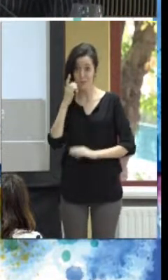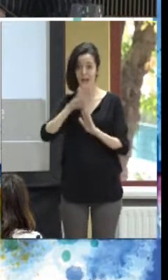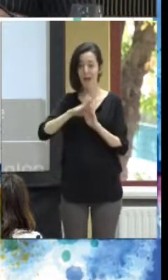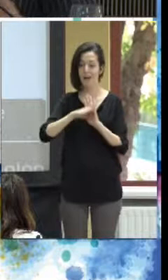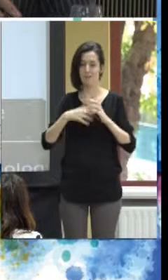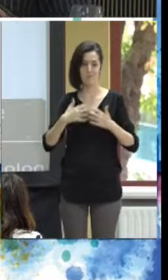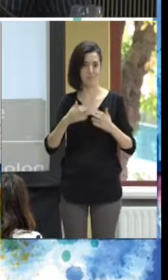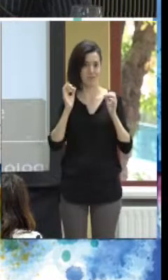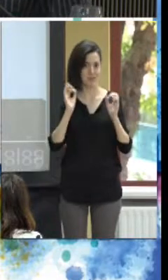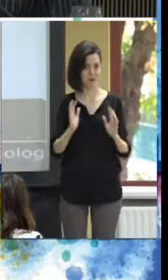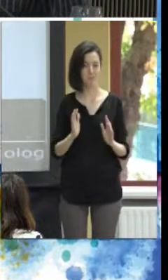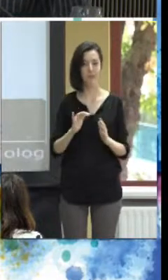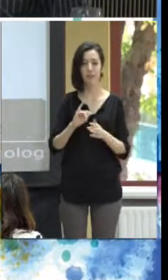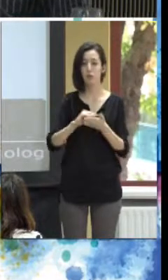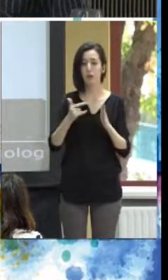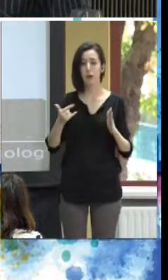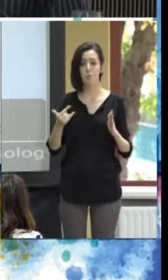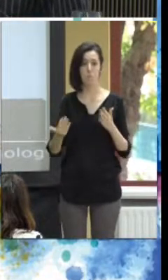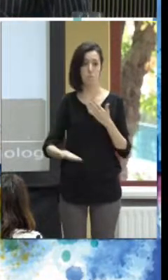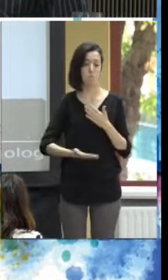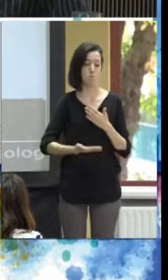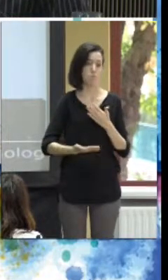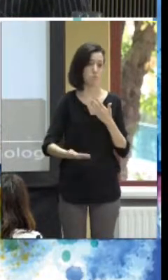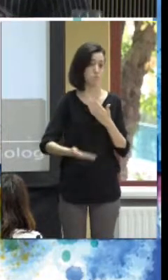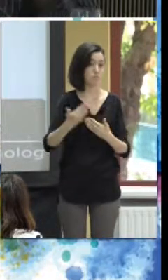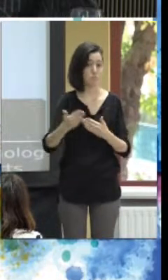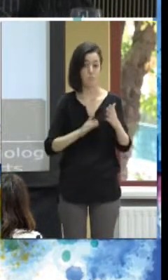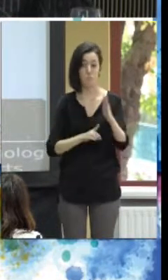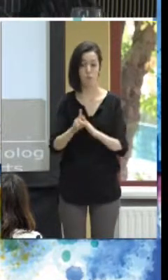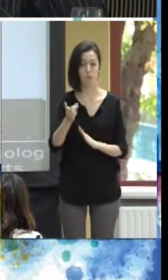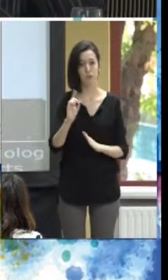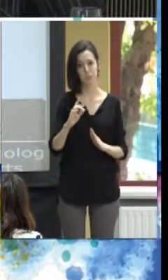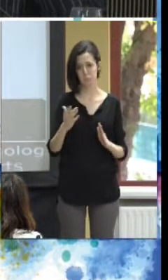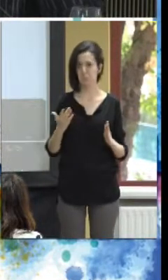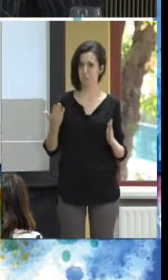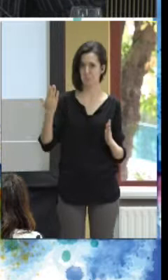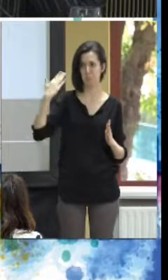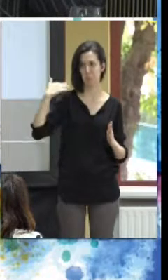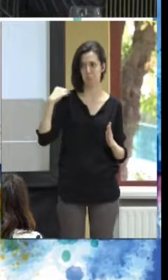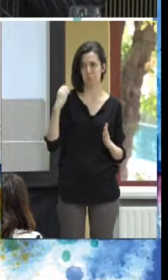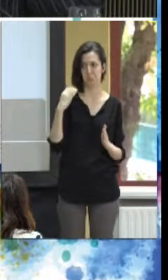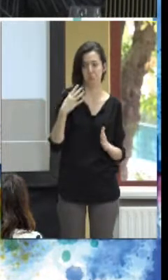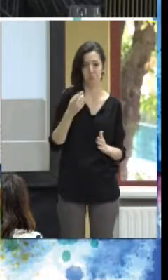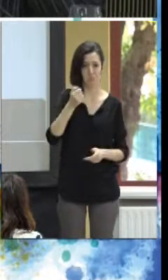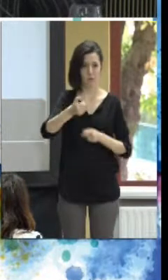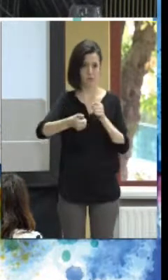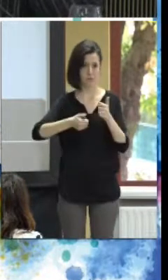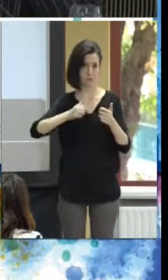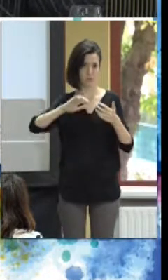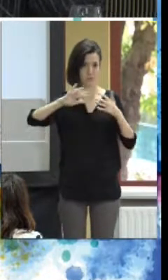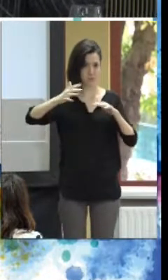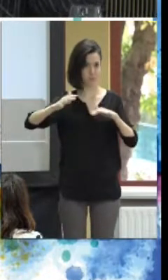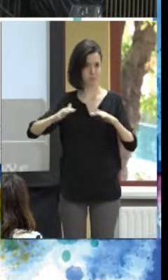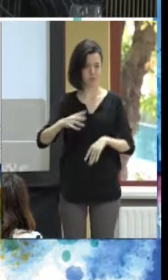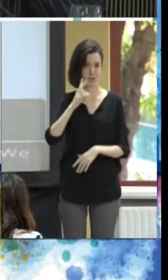starts slowly but surely establishing in museums. We implemented it in the Pergamon Museum. Some of you might know it. It's a rather famous museum